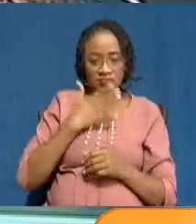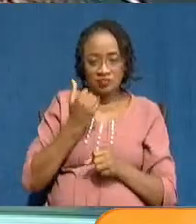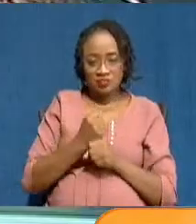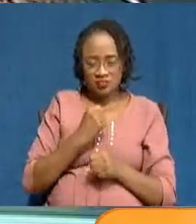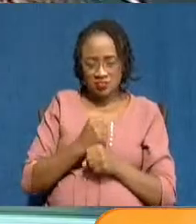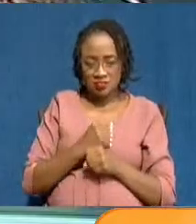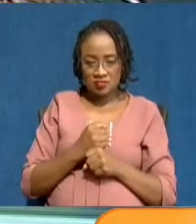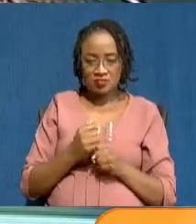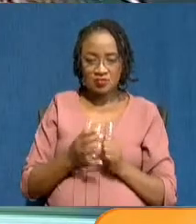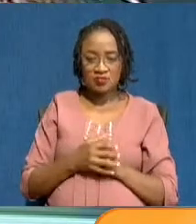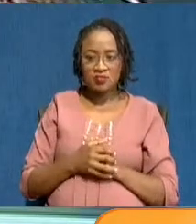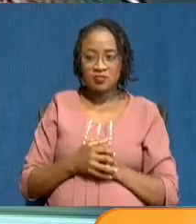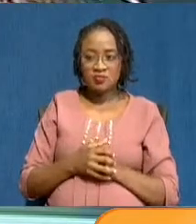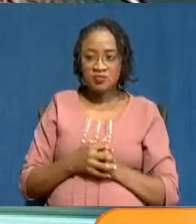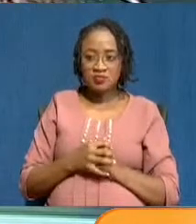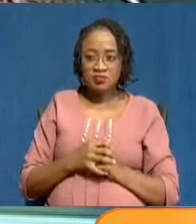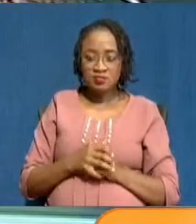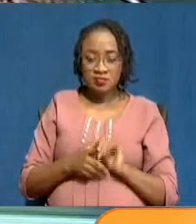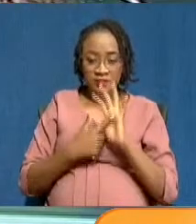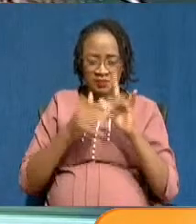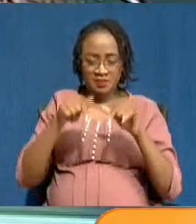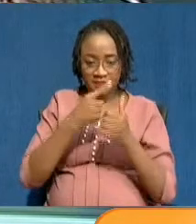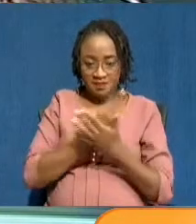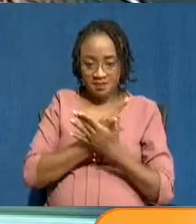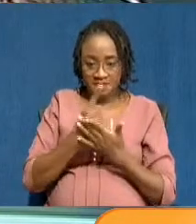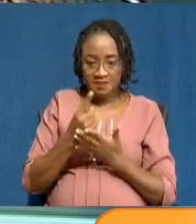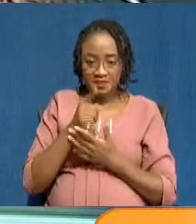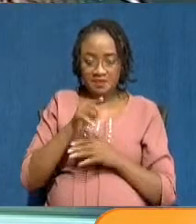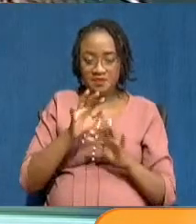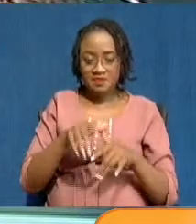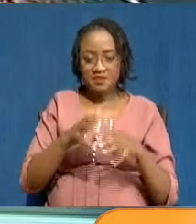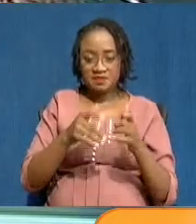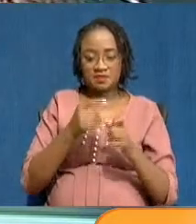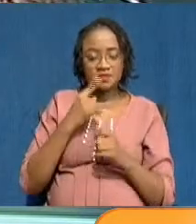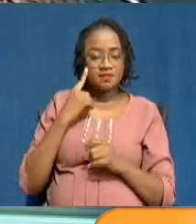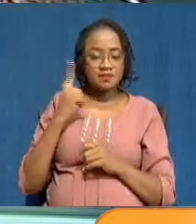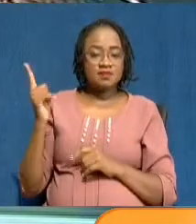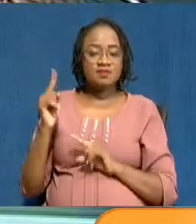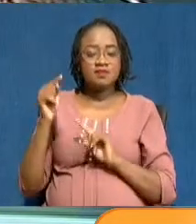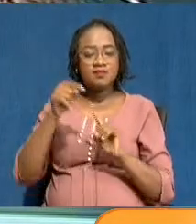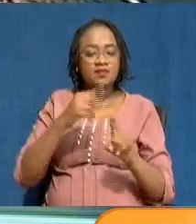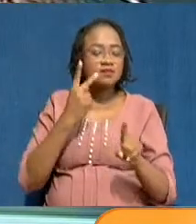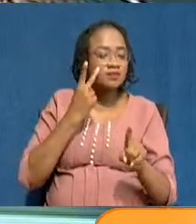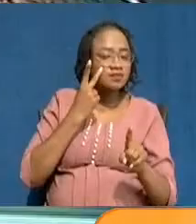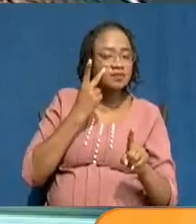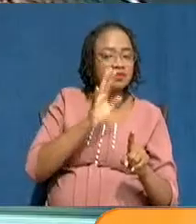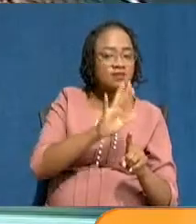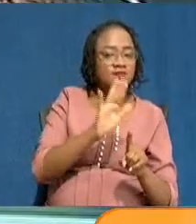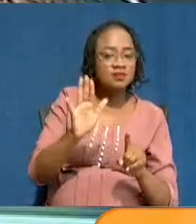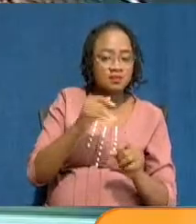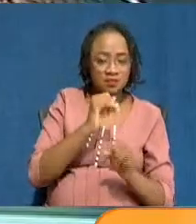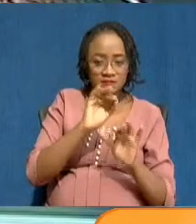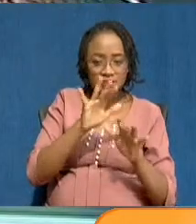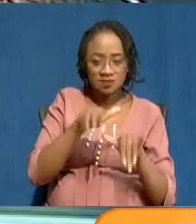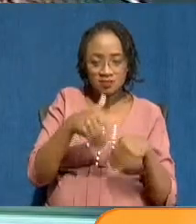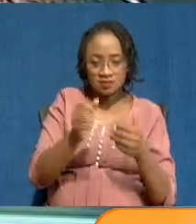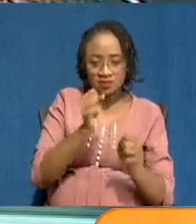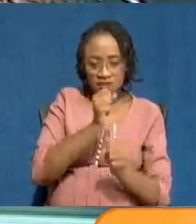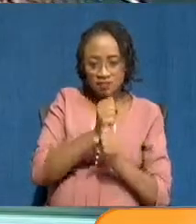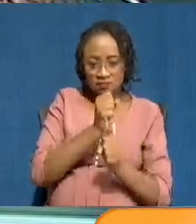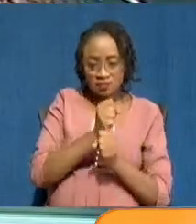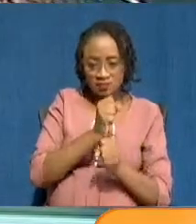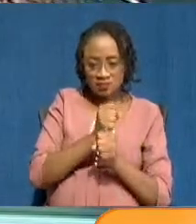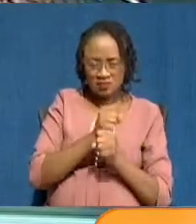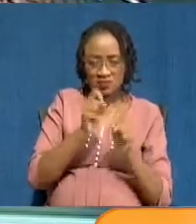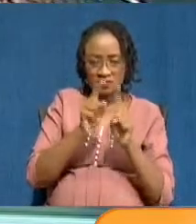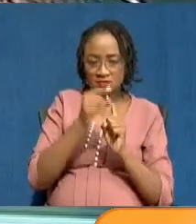income. On this week's Smart Farm, our reporter Denis Otieno takes us to that farm to see how this integration is working